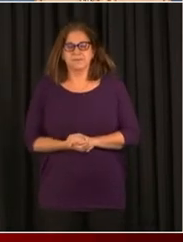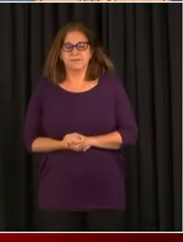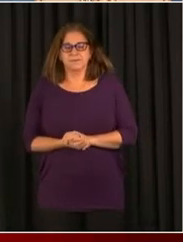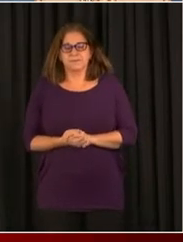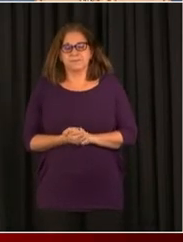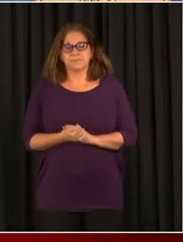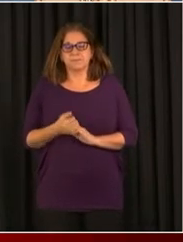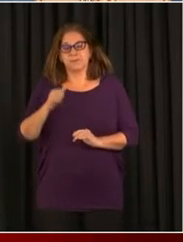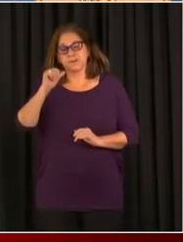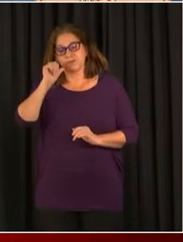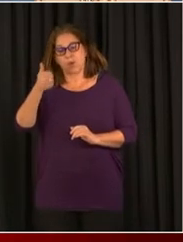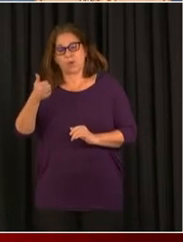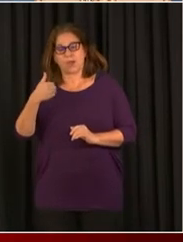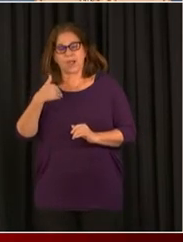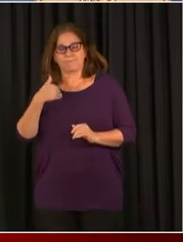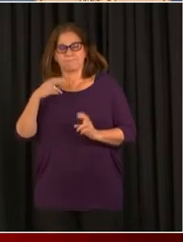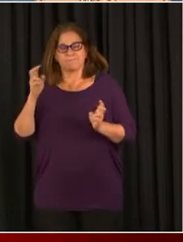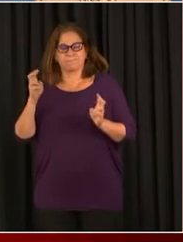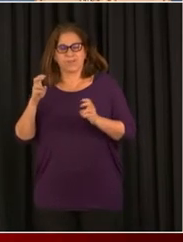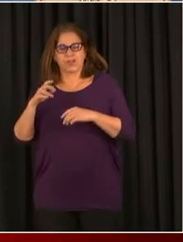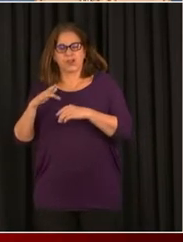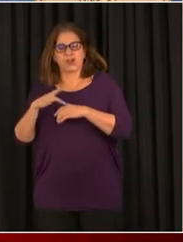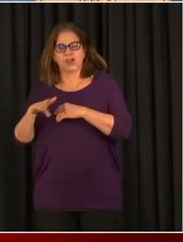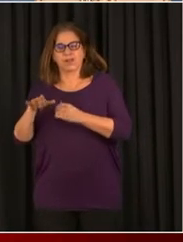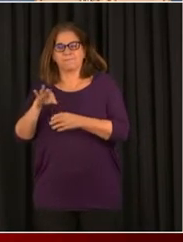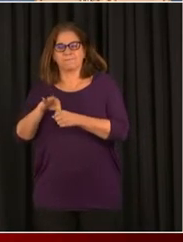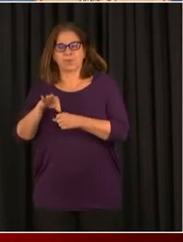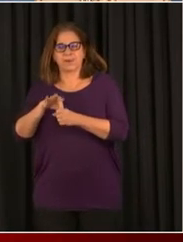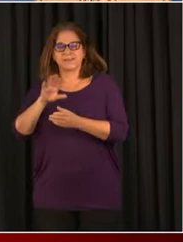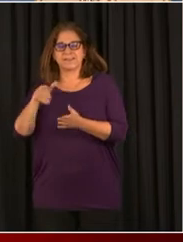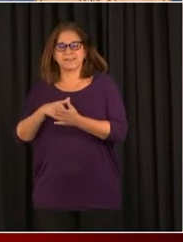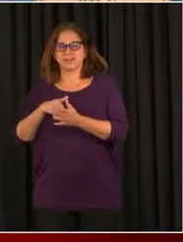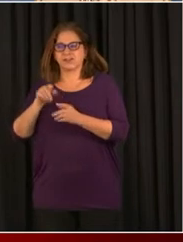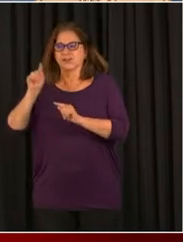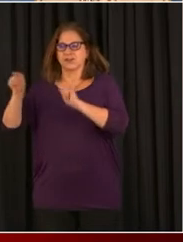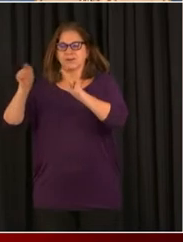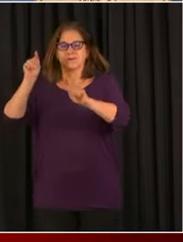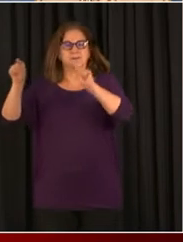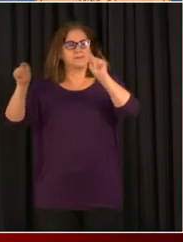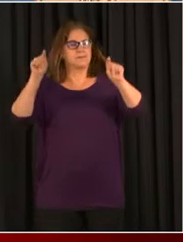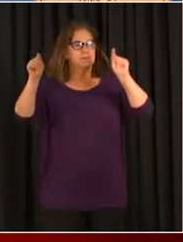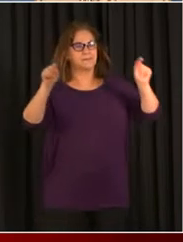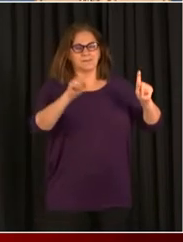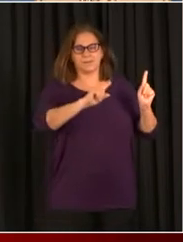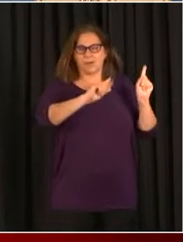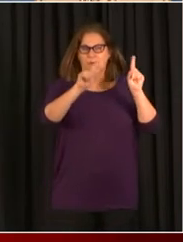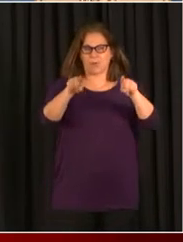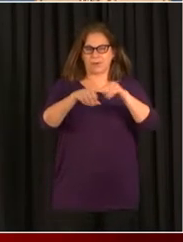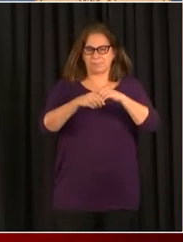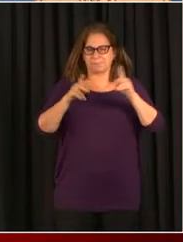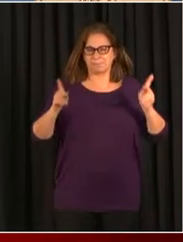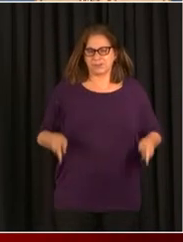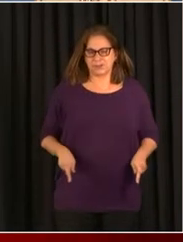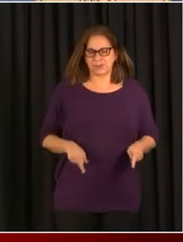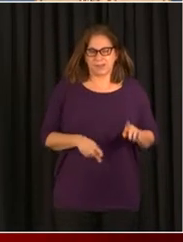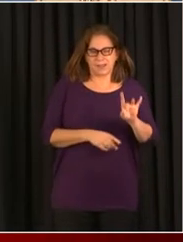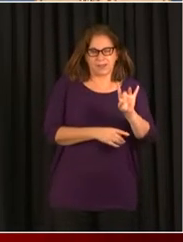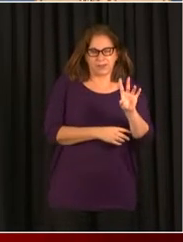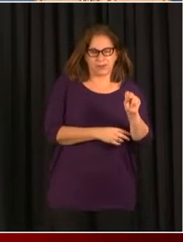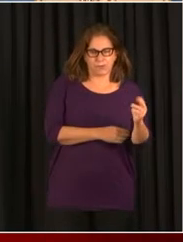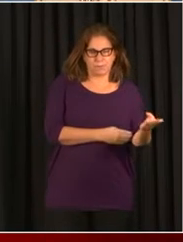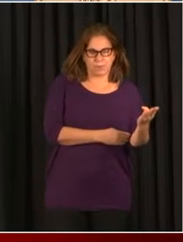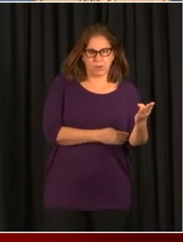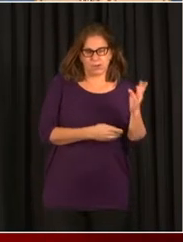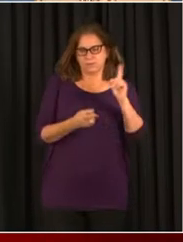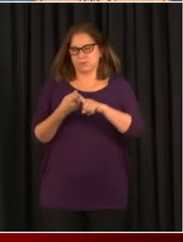vote in the 2020 general election, and the voting hours are 8:30 a.m. to 7 p.m.